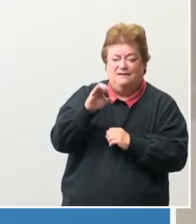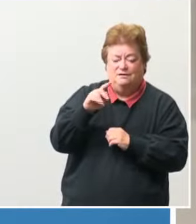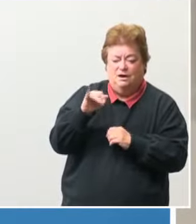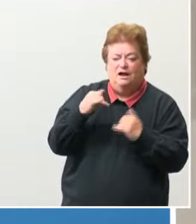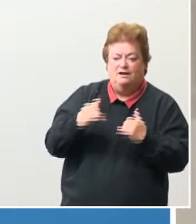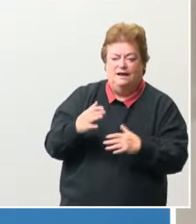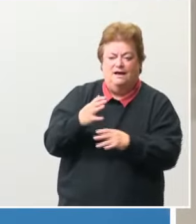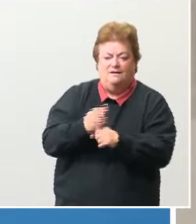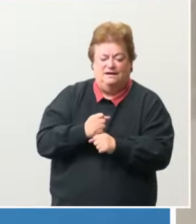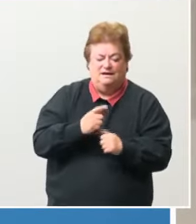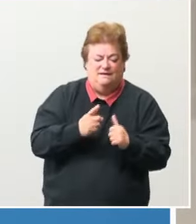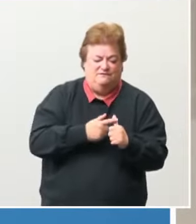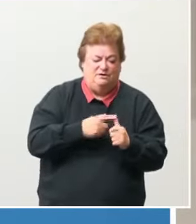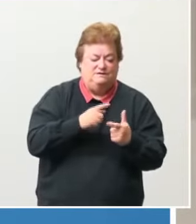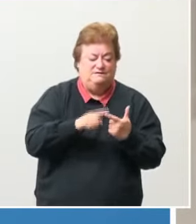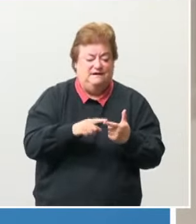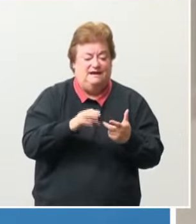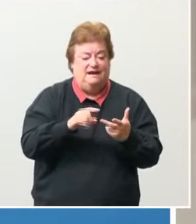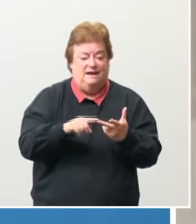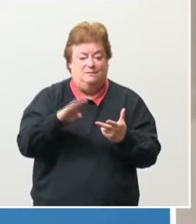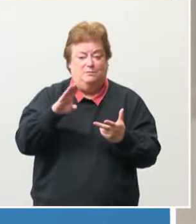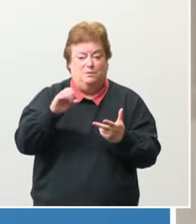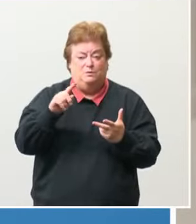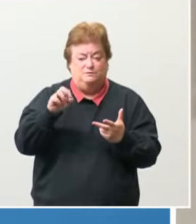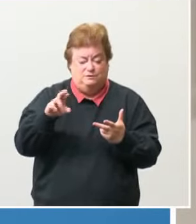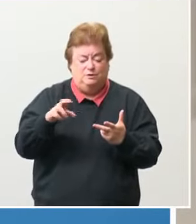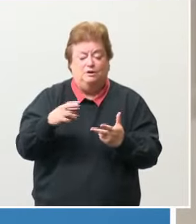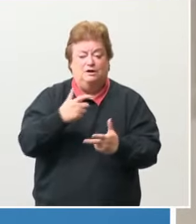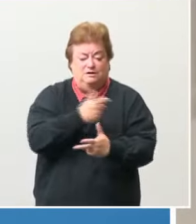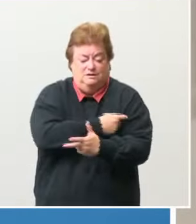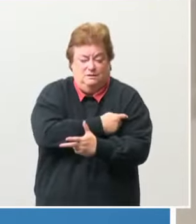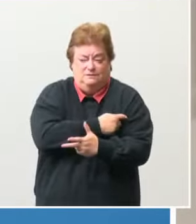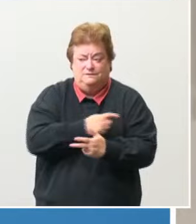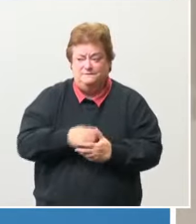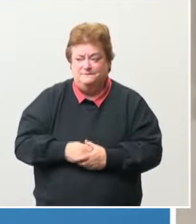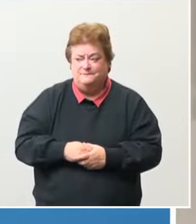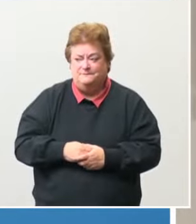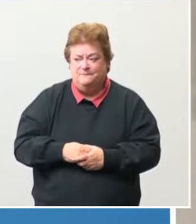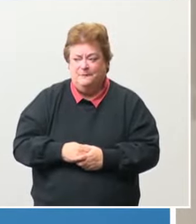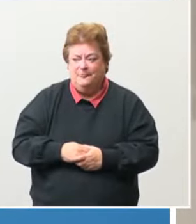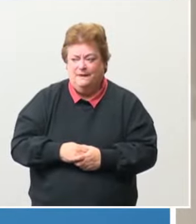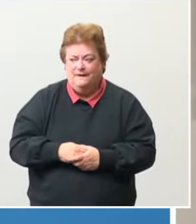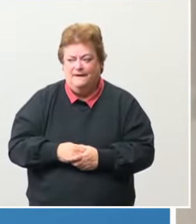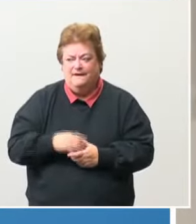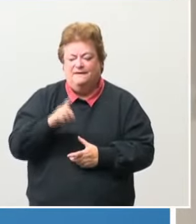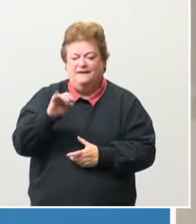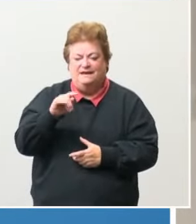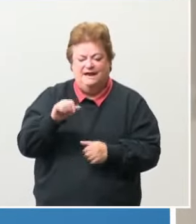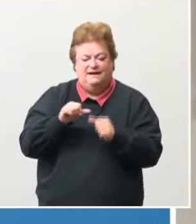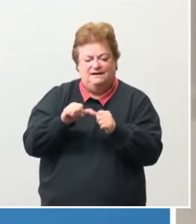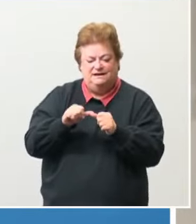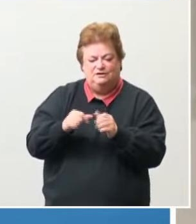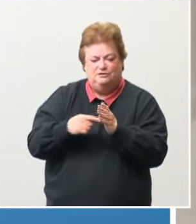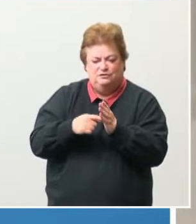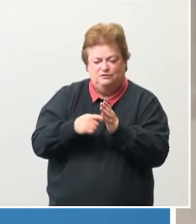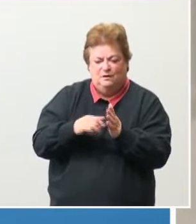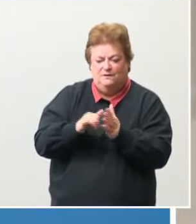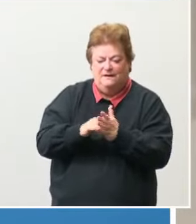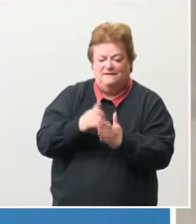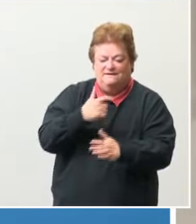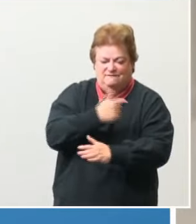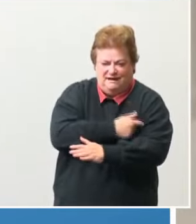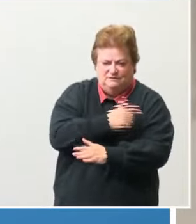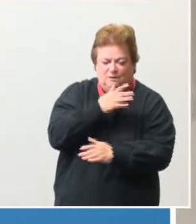have now received first, second, and booster doses of COVID-19 vaccine. Data continues to show us that